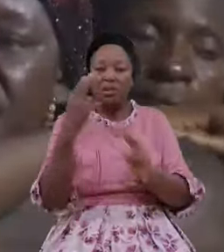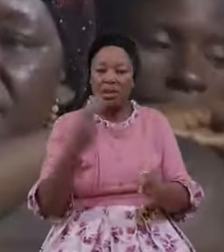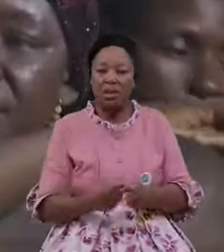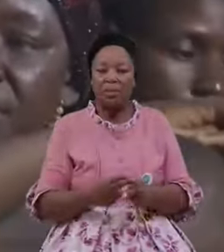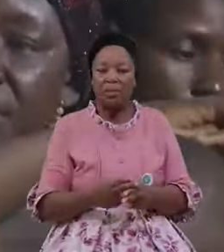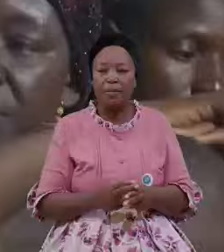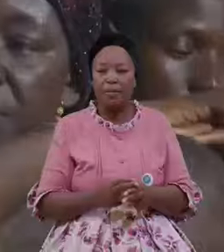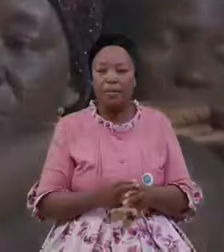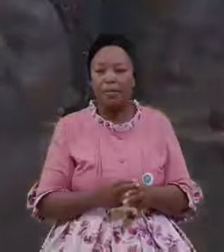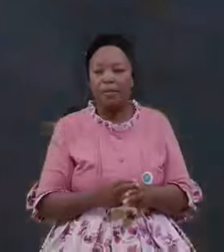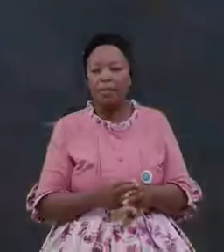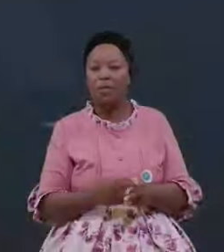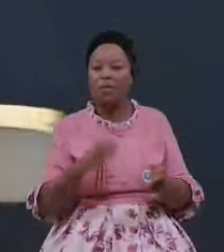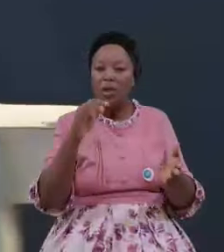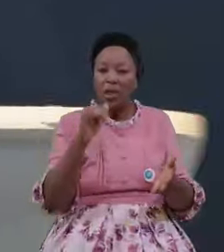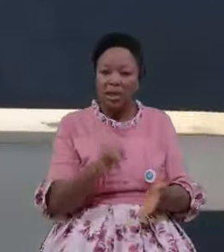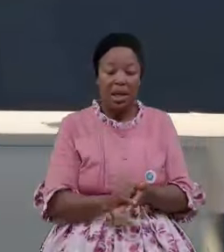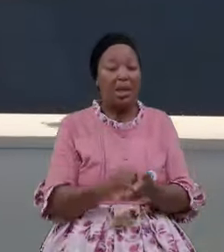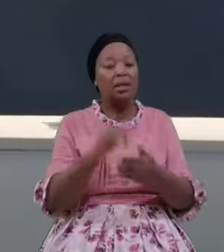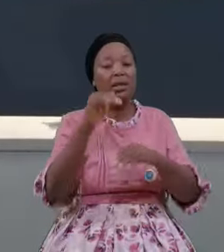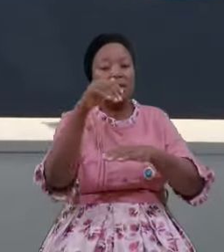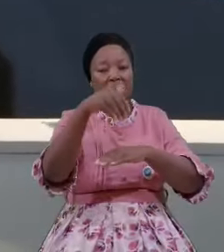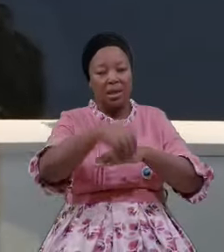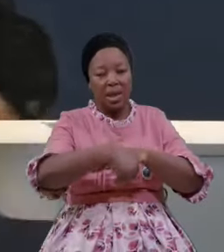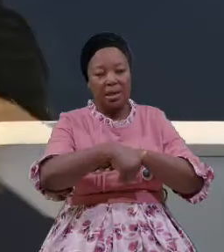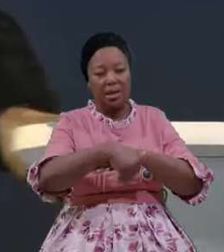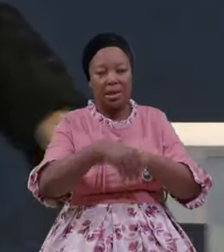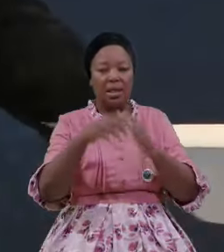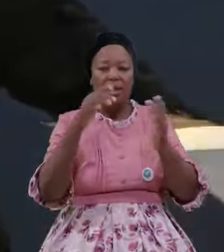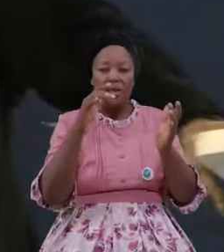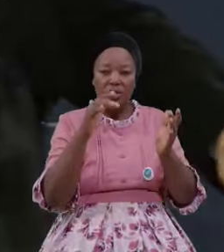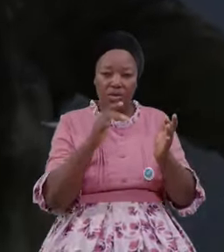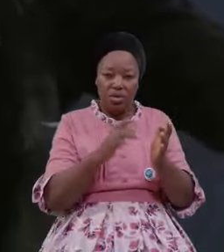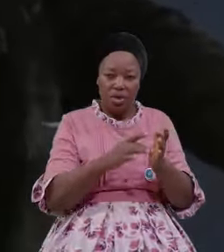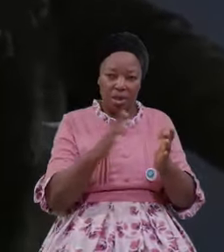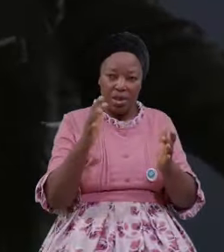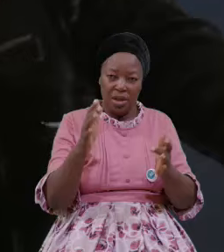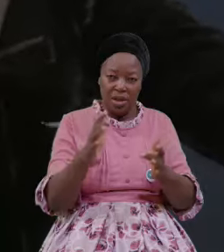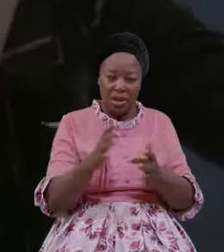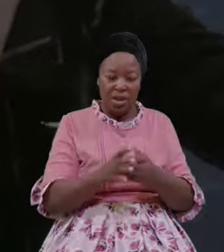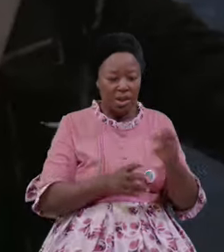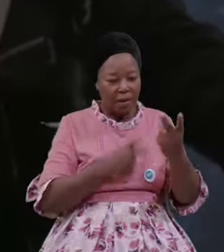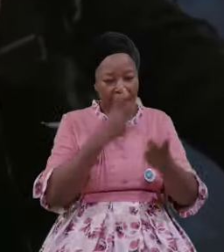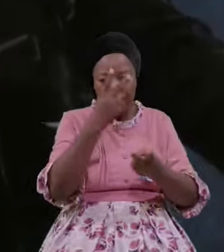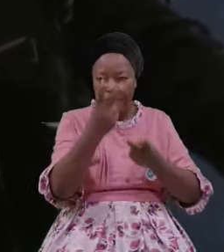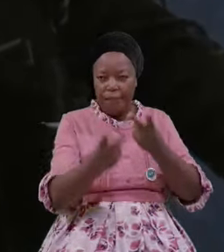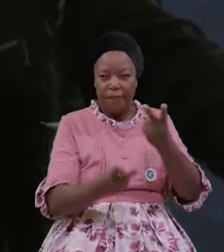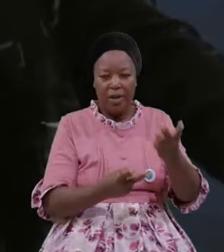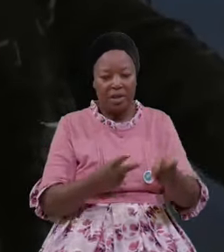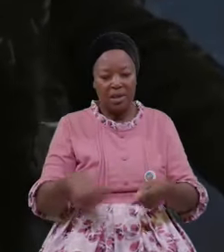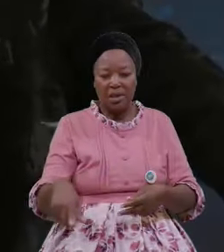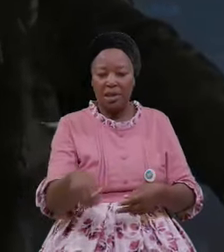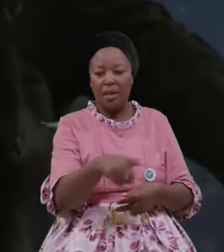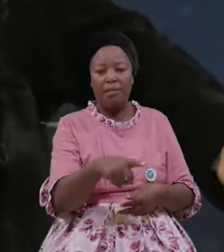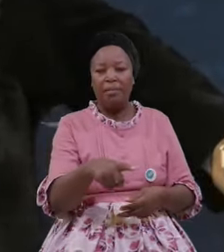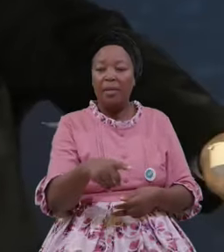That night, Jesus visited them. I would have thought a